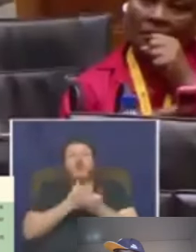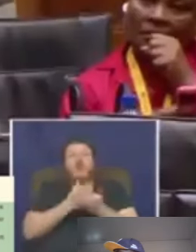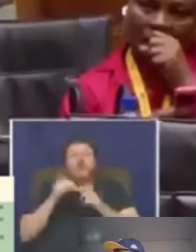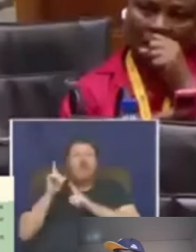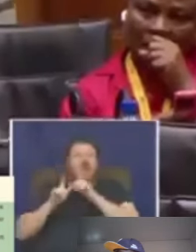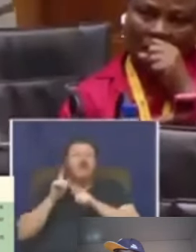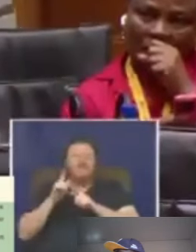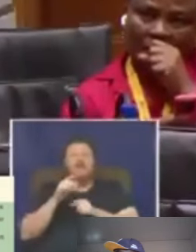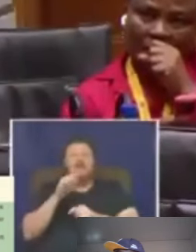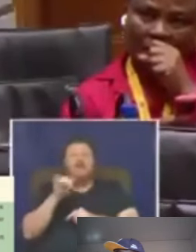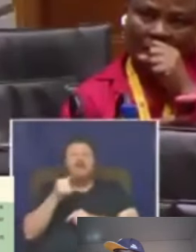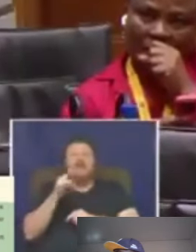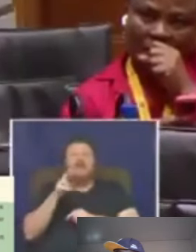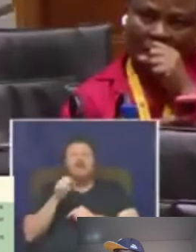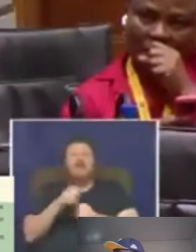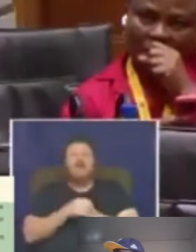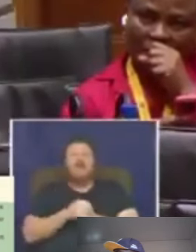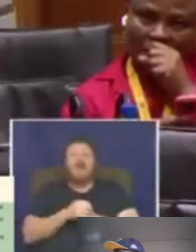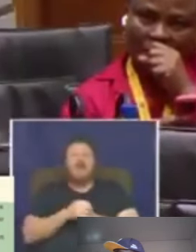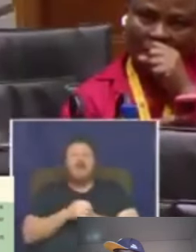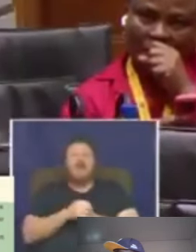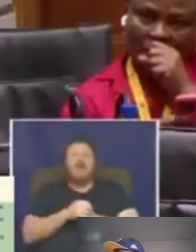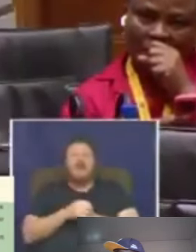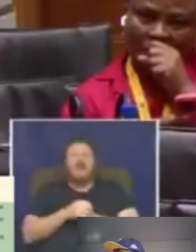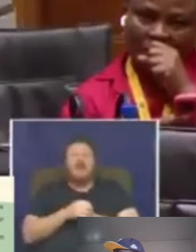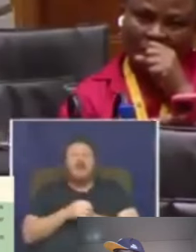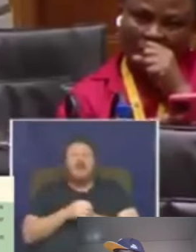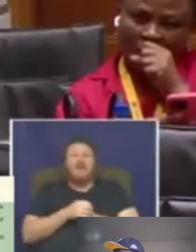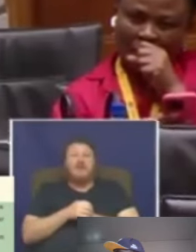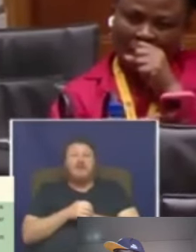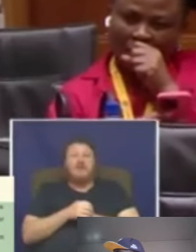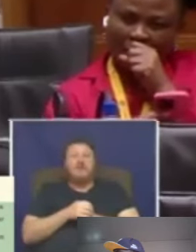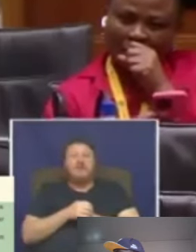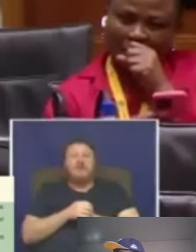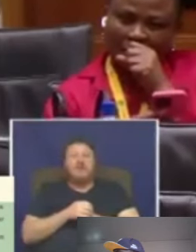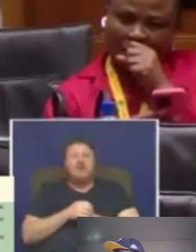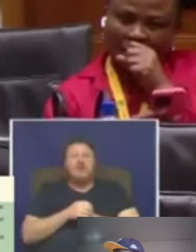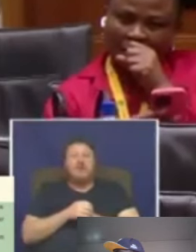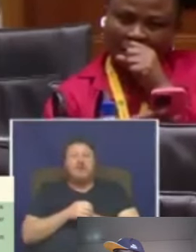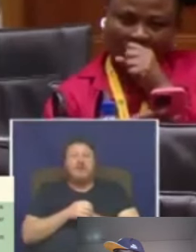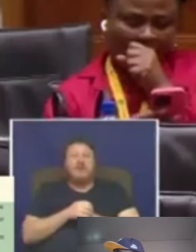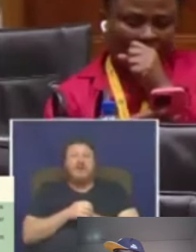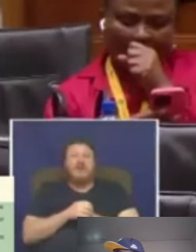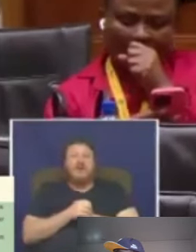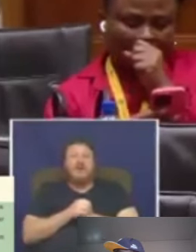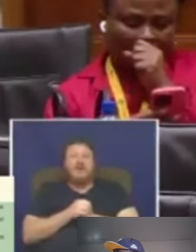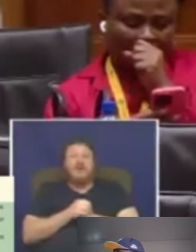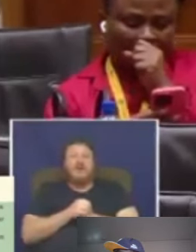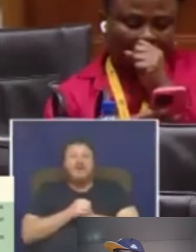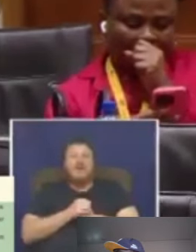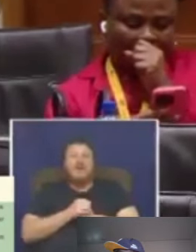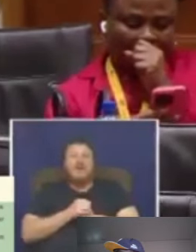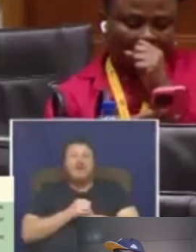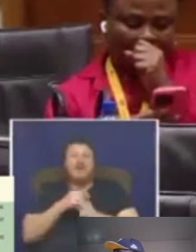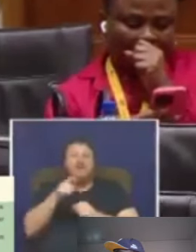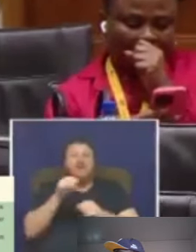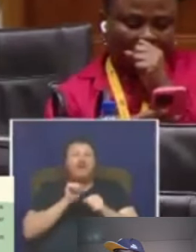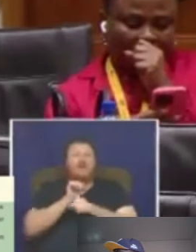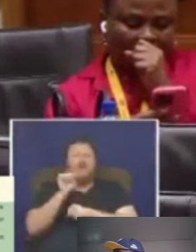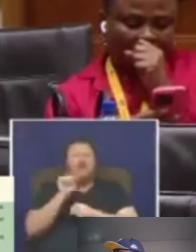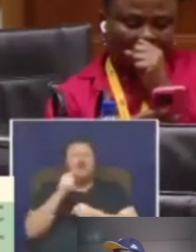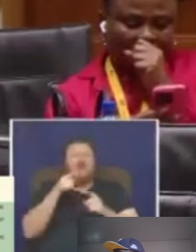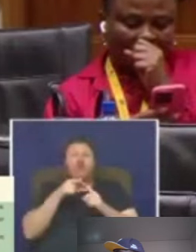Jan van Riebeck. And he cannot consistently tell us that we are part of Jan van Riebeck. That is offensive